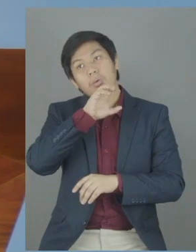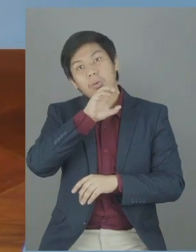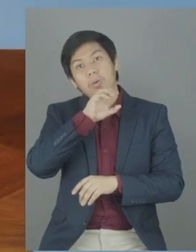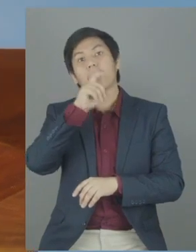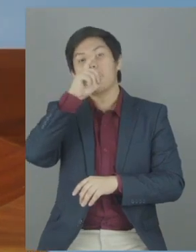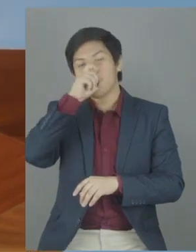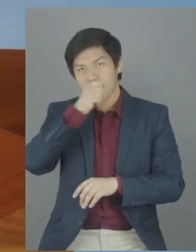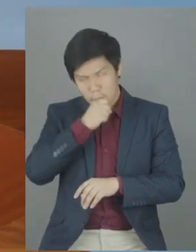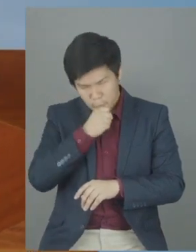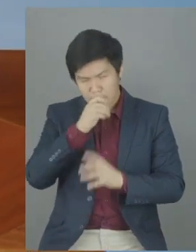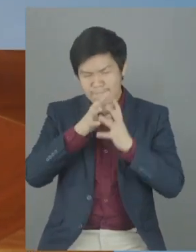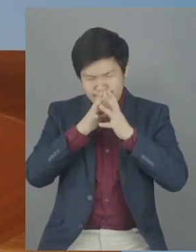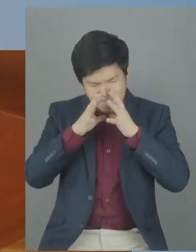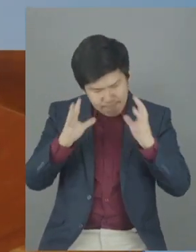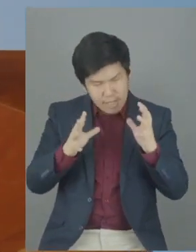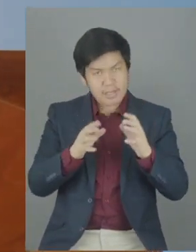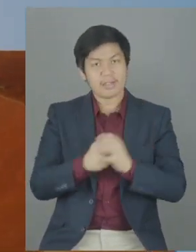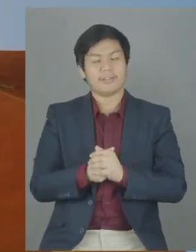citizen.